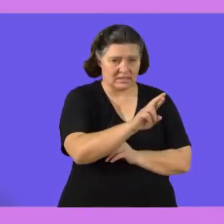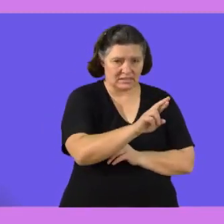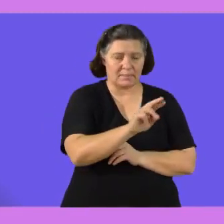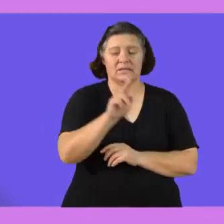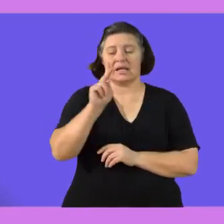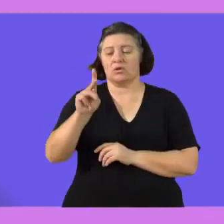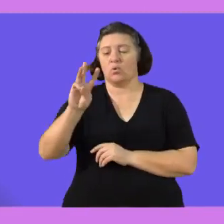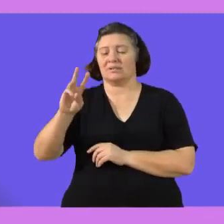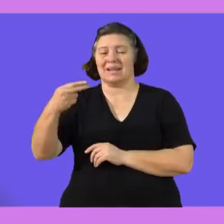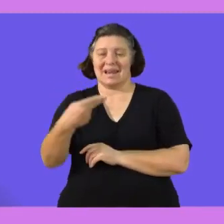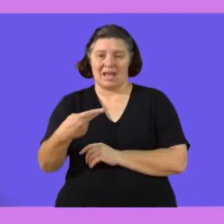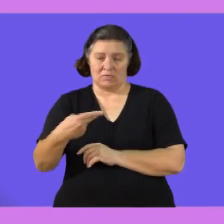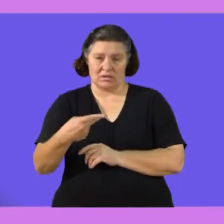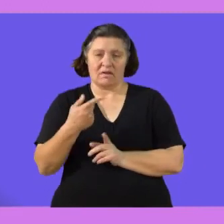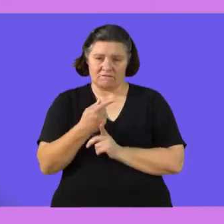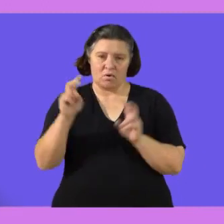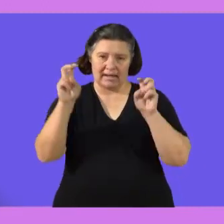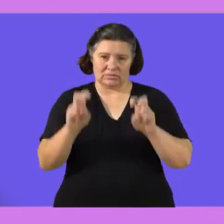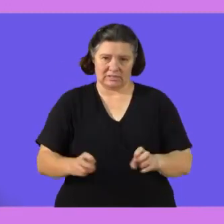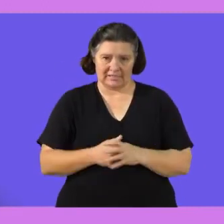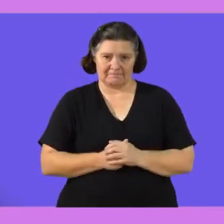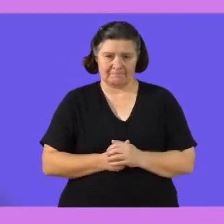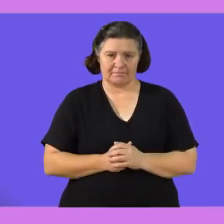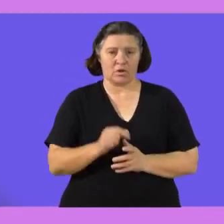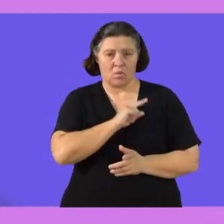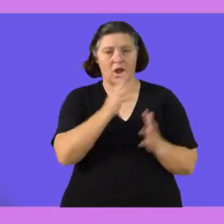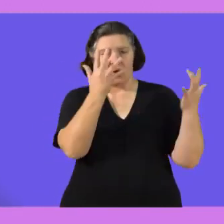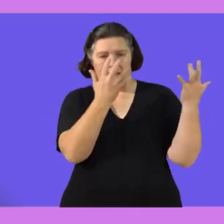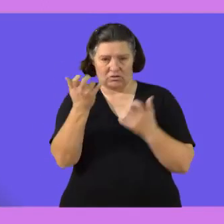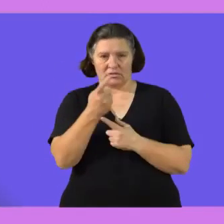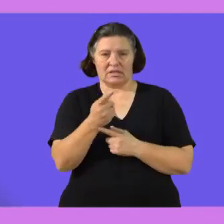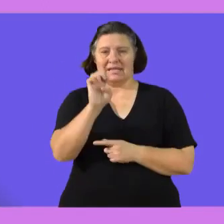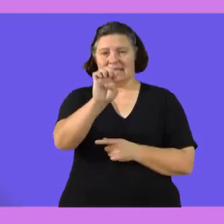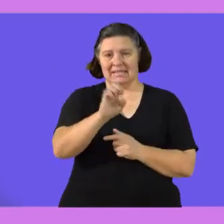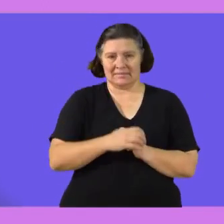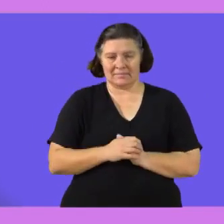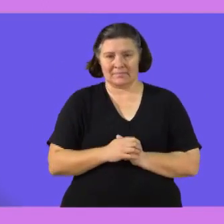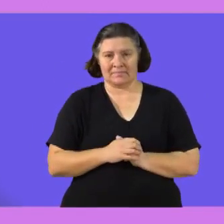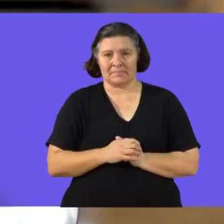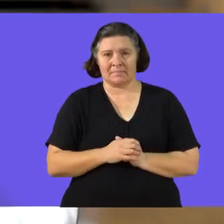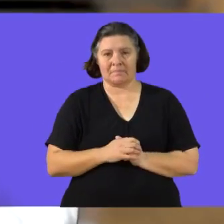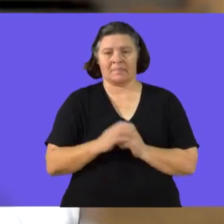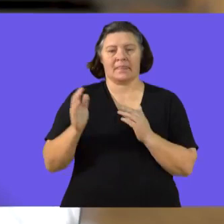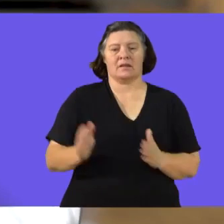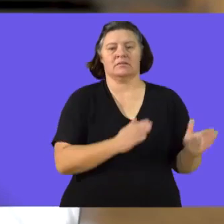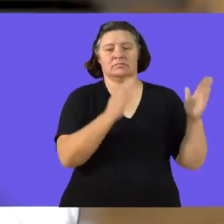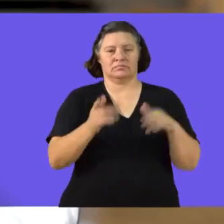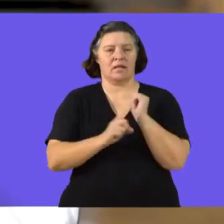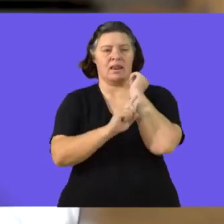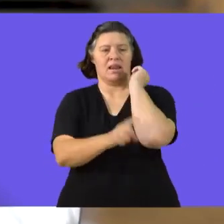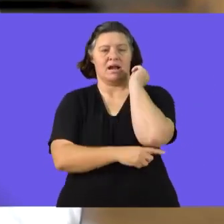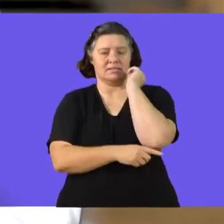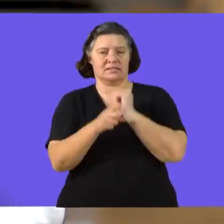but kilowatt hours of electricity, because you calculated E. All right, guys, let's quickly look at one